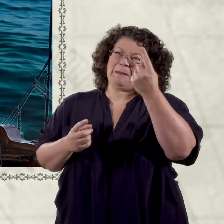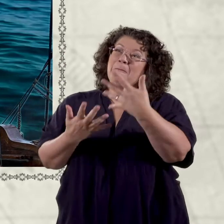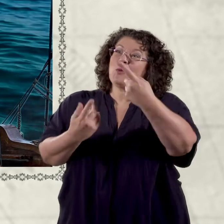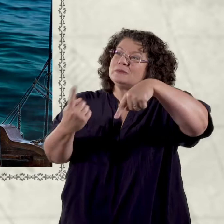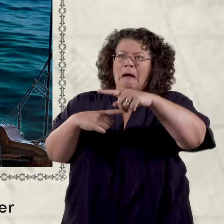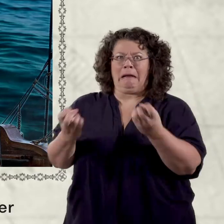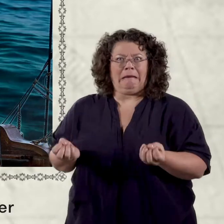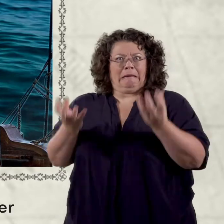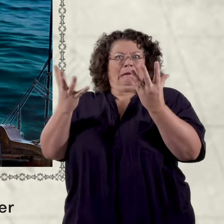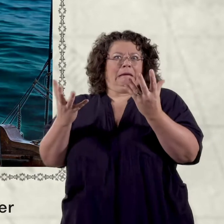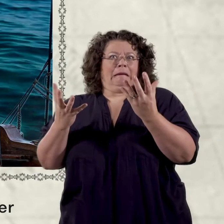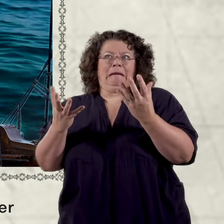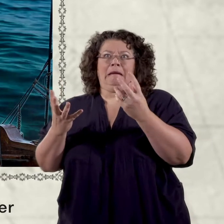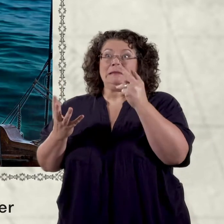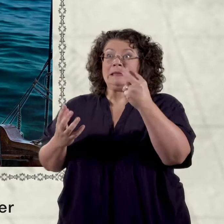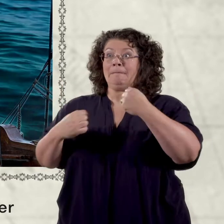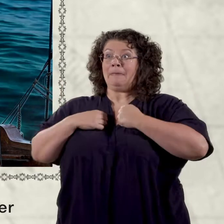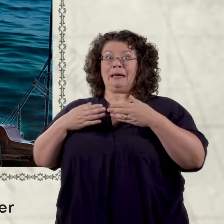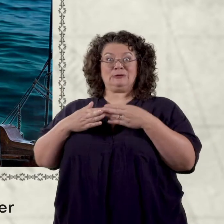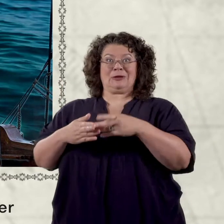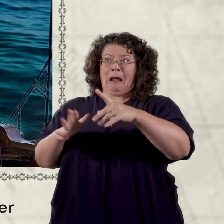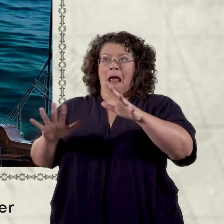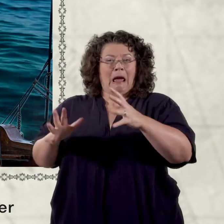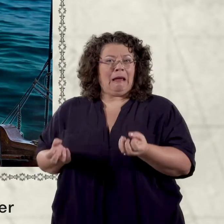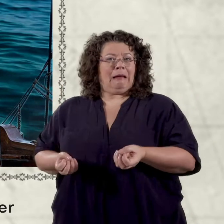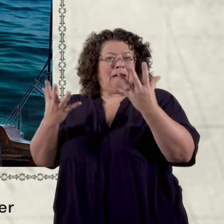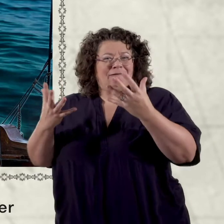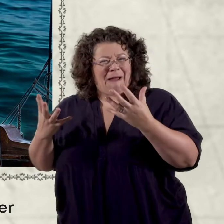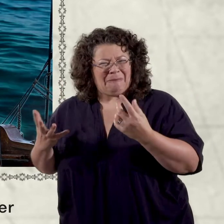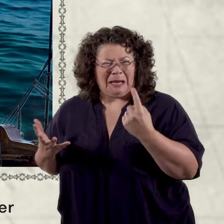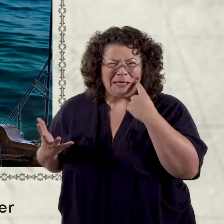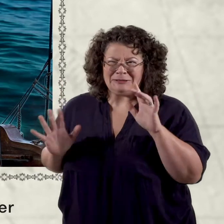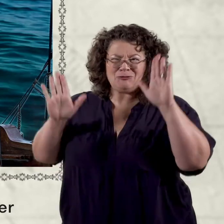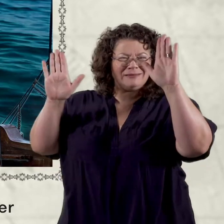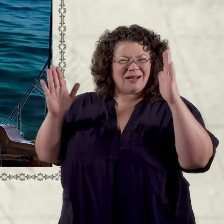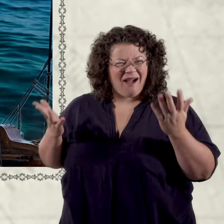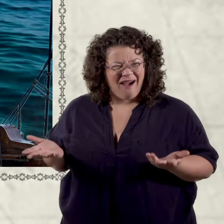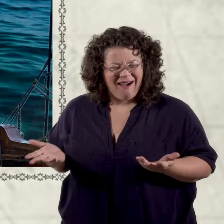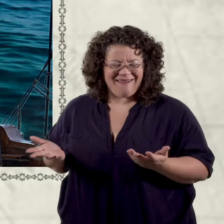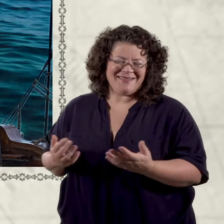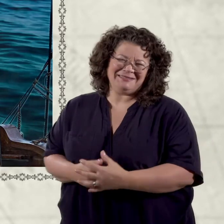Excellent. I think most crews are going to surrender their ships when they get a load of me.